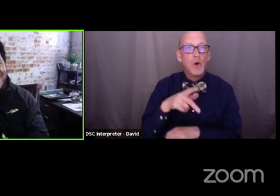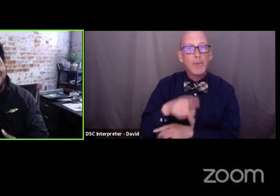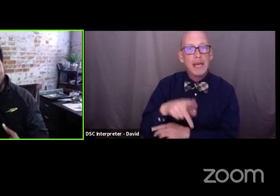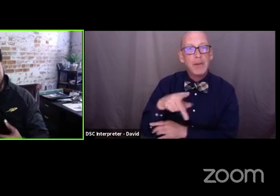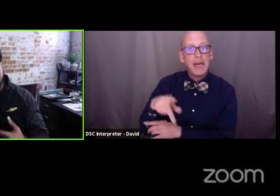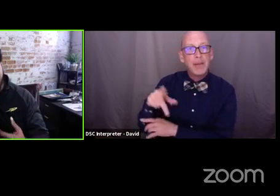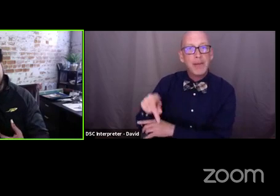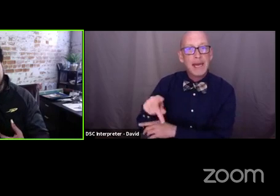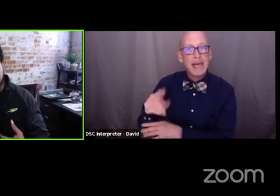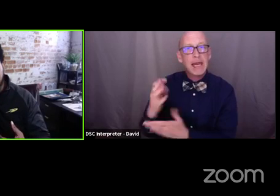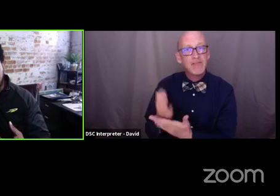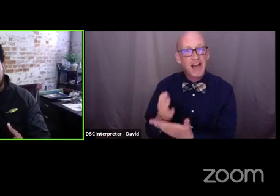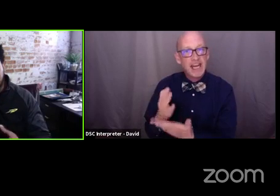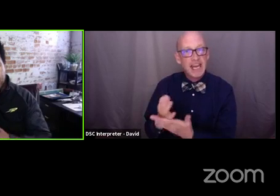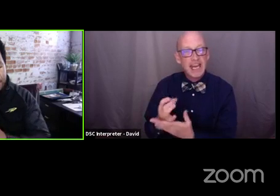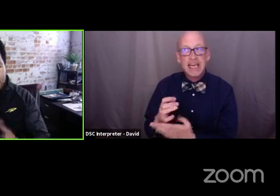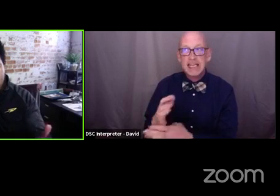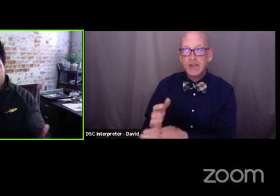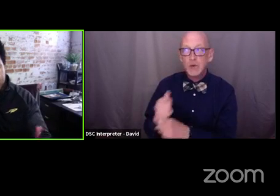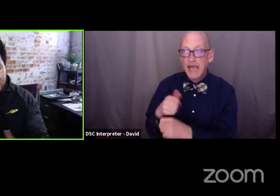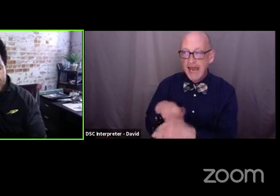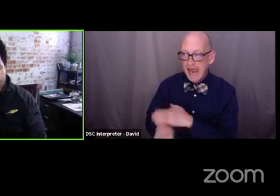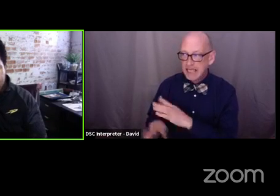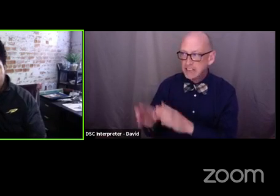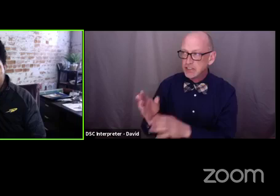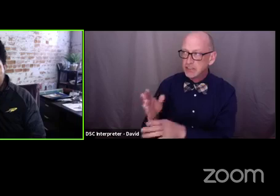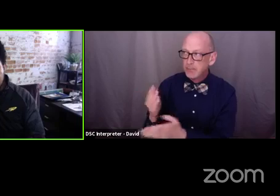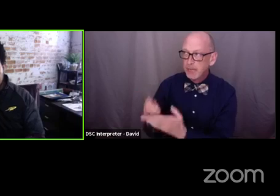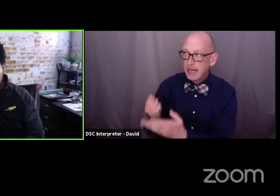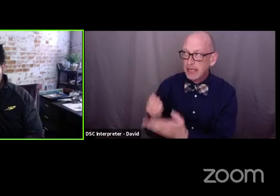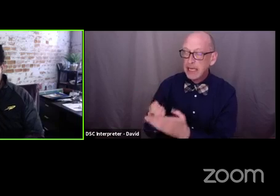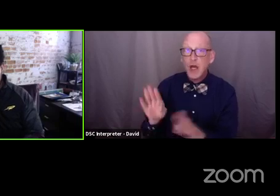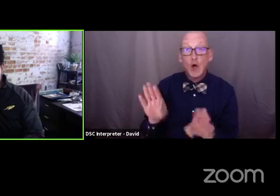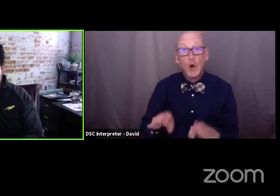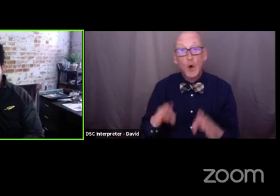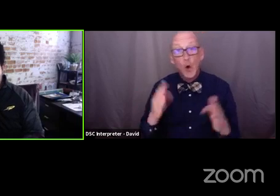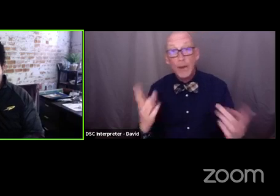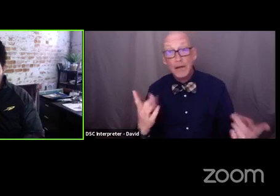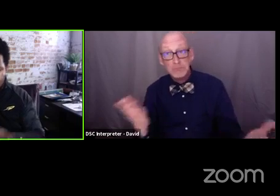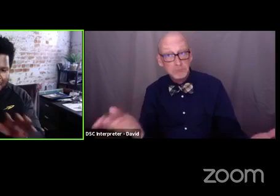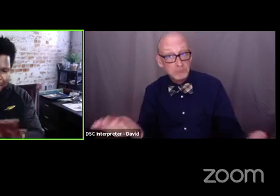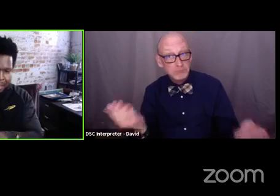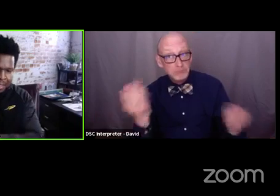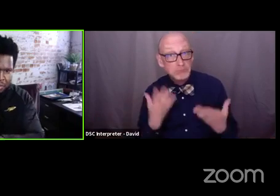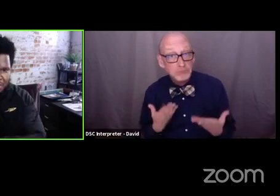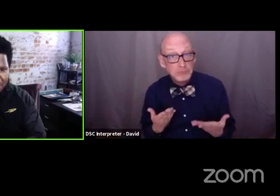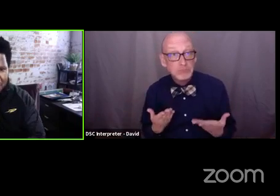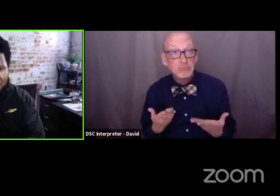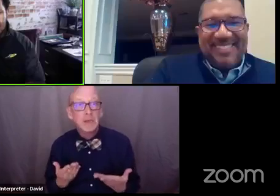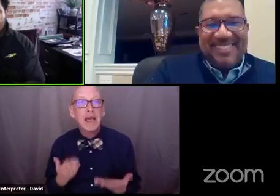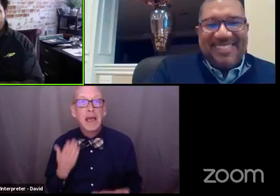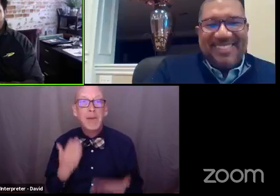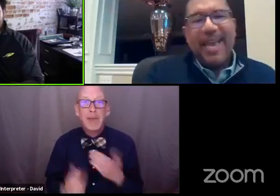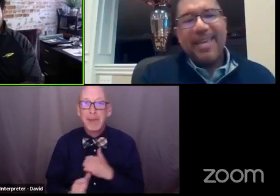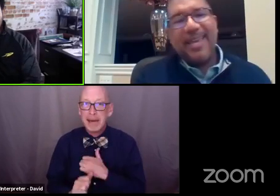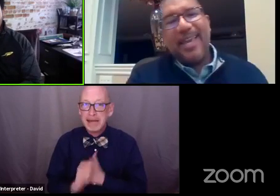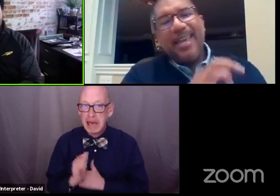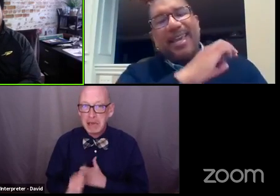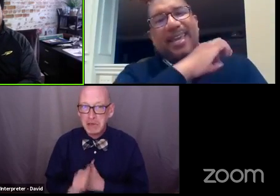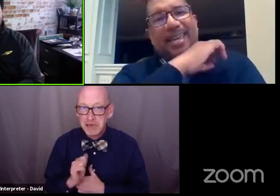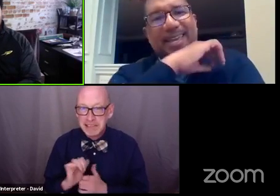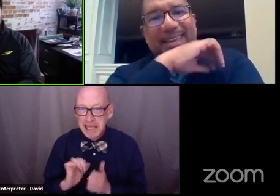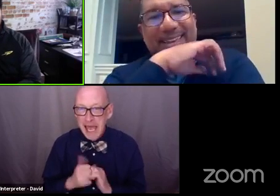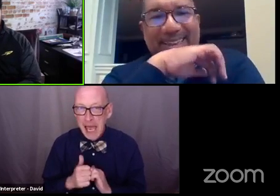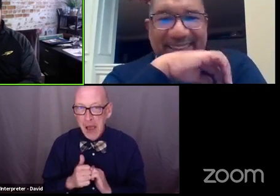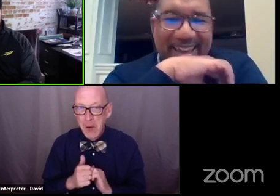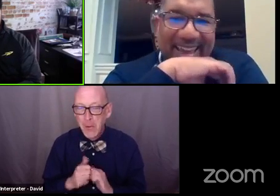get access to these dollars. I want to open this up to anybody who wants to chime in, which might be a dangerous thing to do depending on how this Zoom works